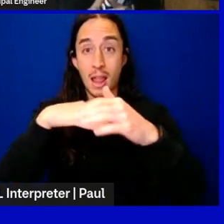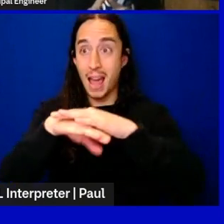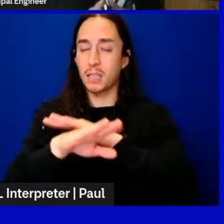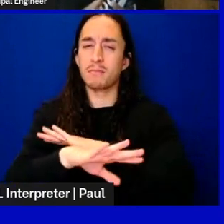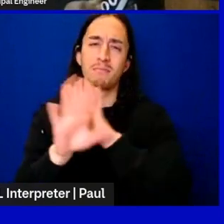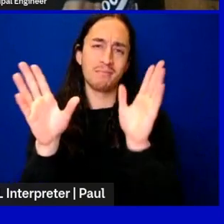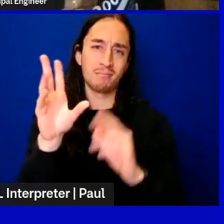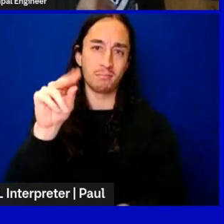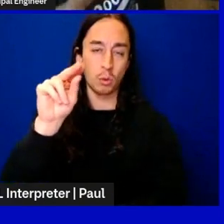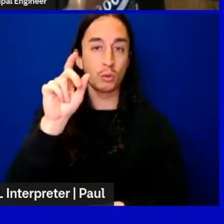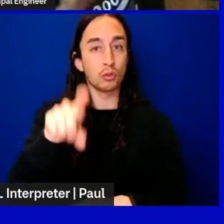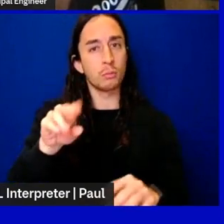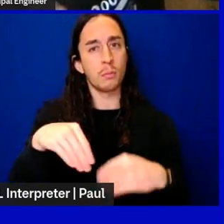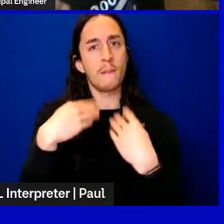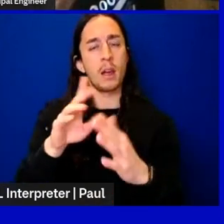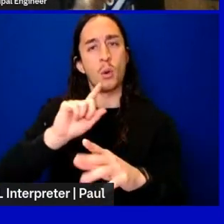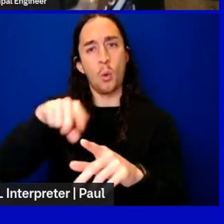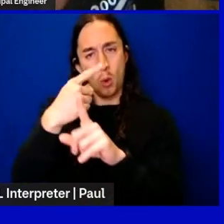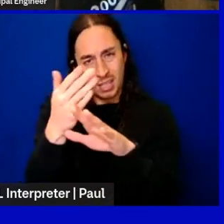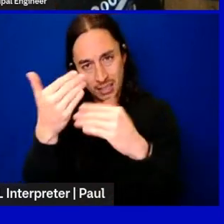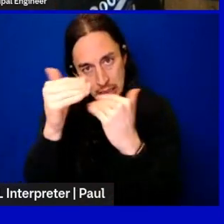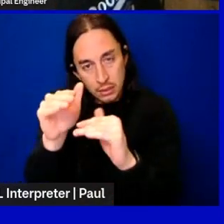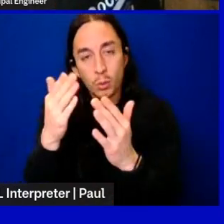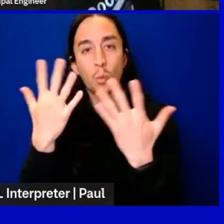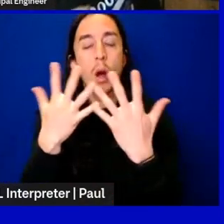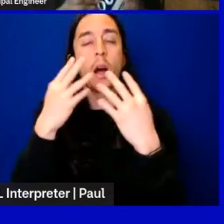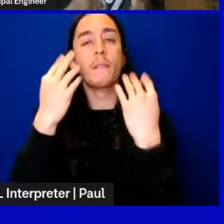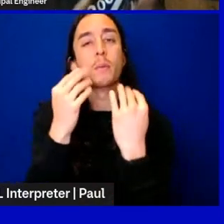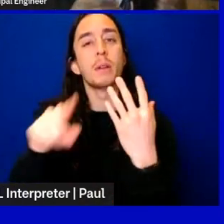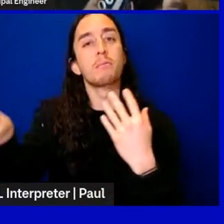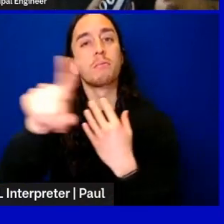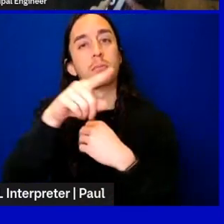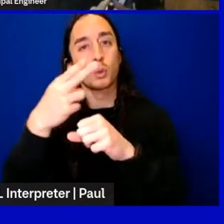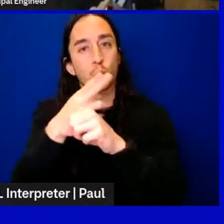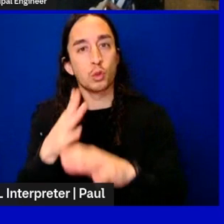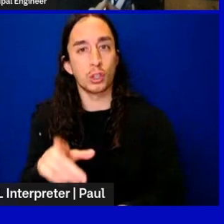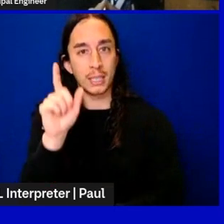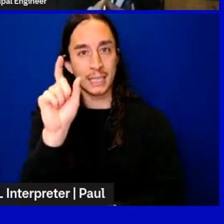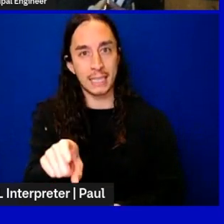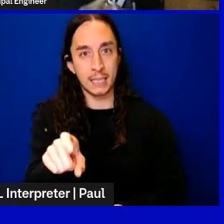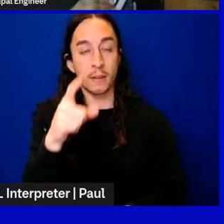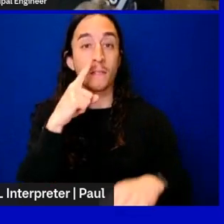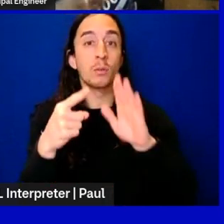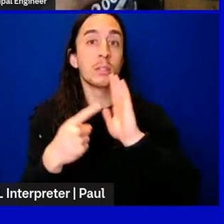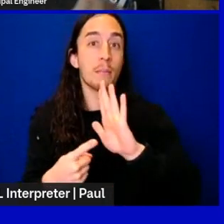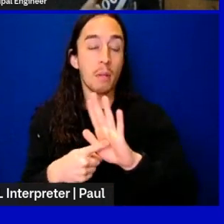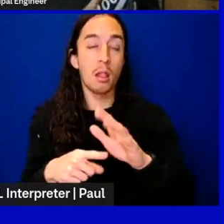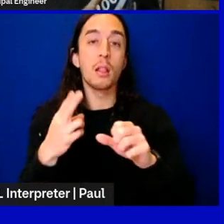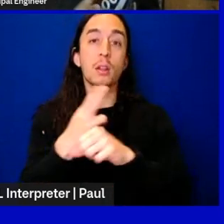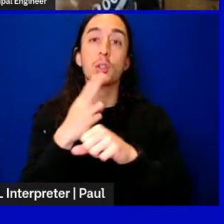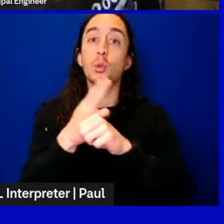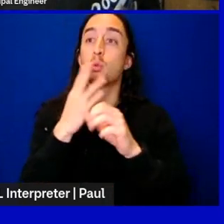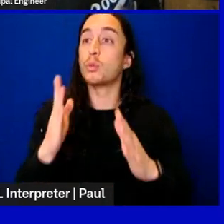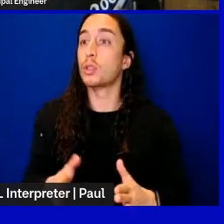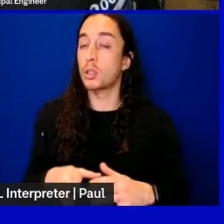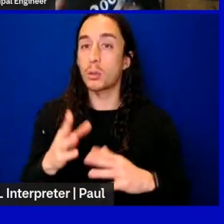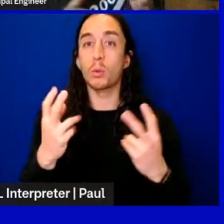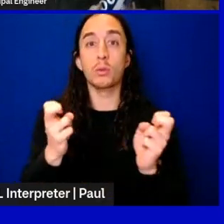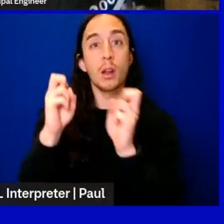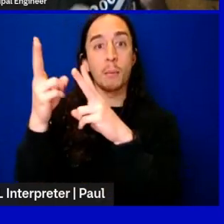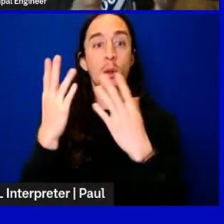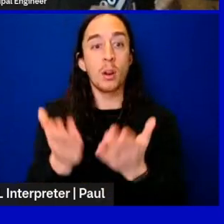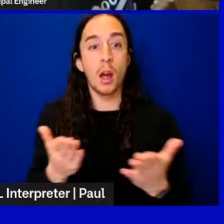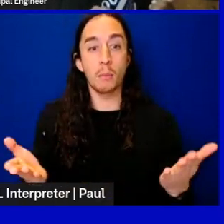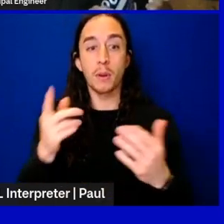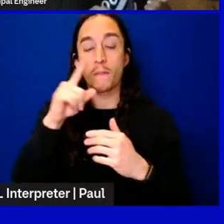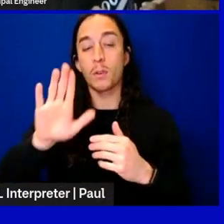be providing the only the limited permission, only the required permission. Let's say if your users are required to upload an object on S3 bucket,